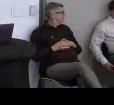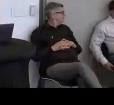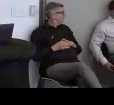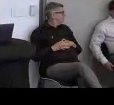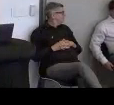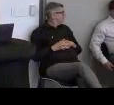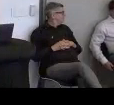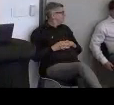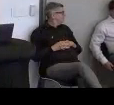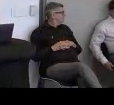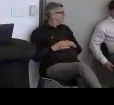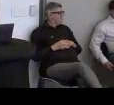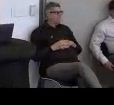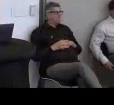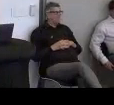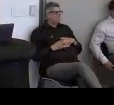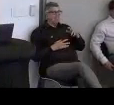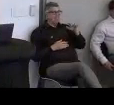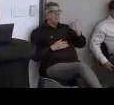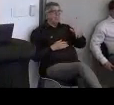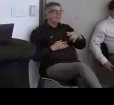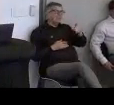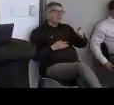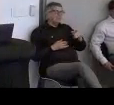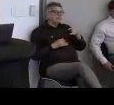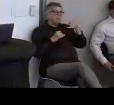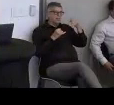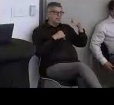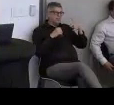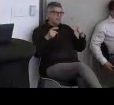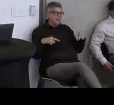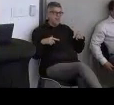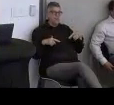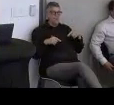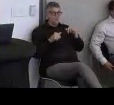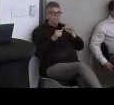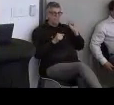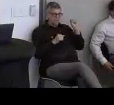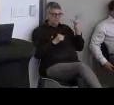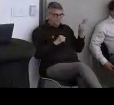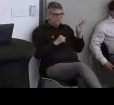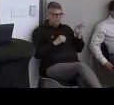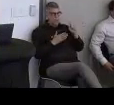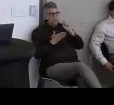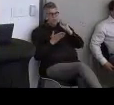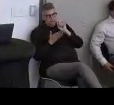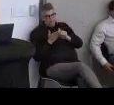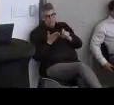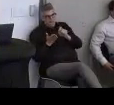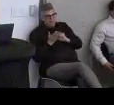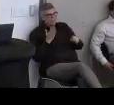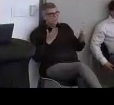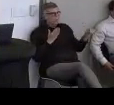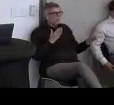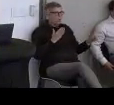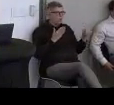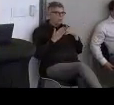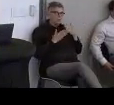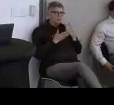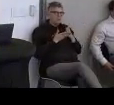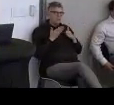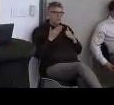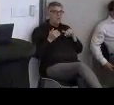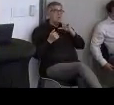pre-printed outlines of San Francisco for you to draw on. There's pens in the envelopes for you to draw on them with. We also have some non-visual